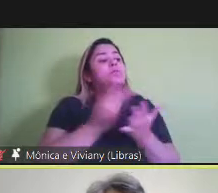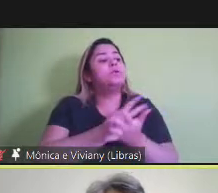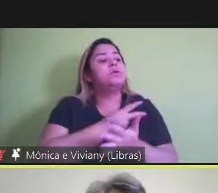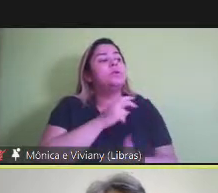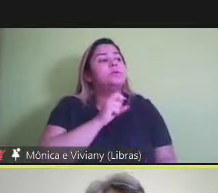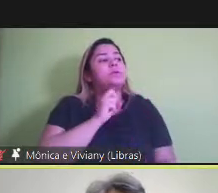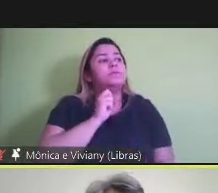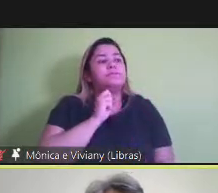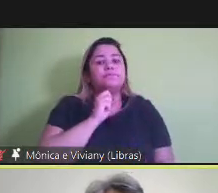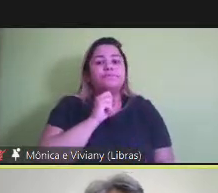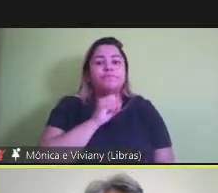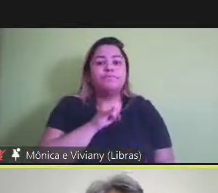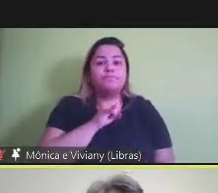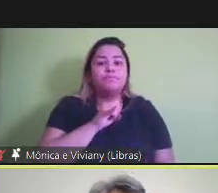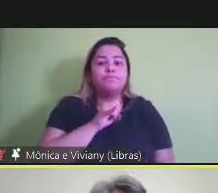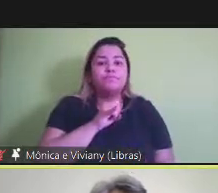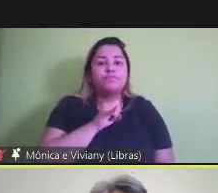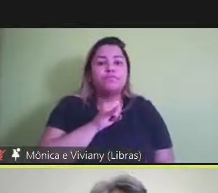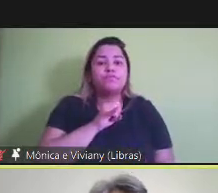the way it is,